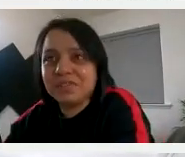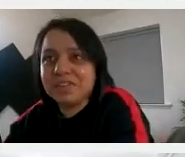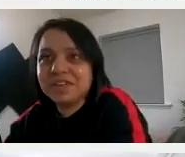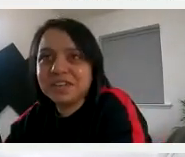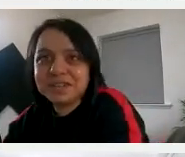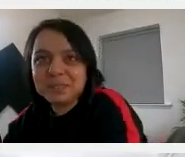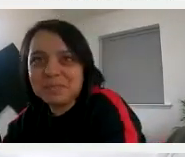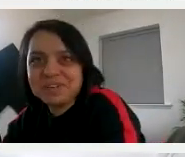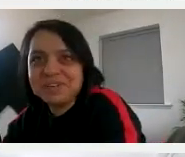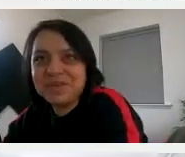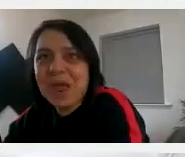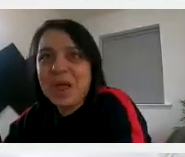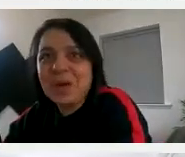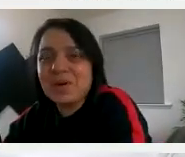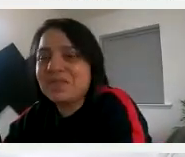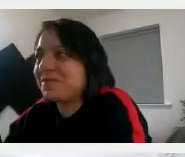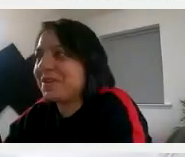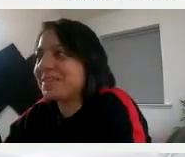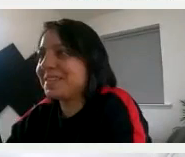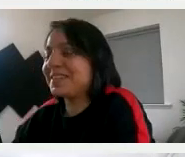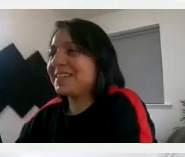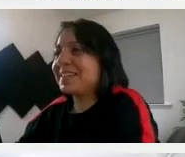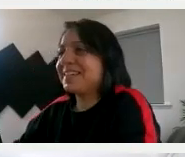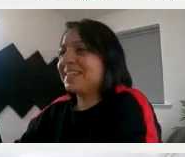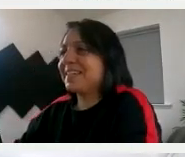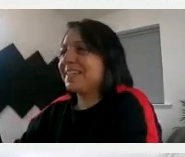our fish fingers. British, good old fish fingers.